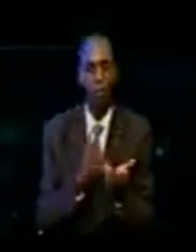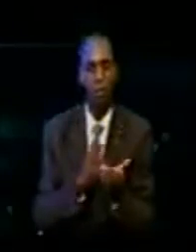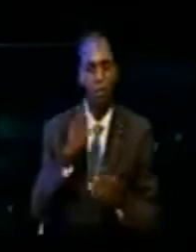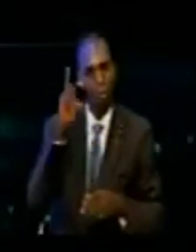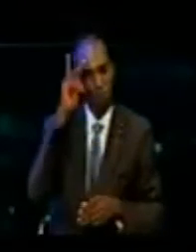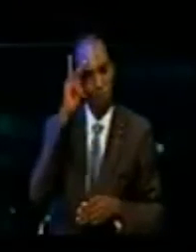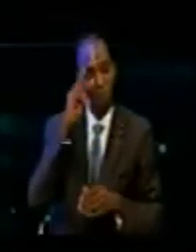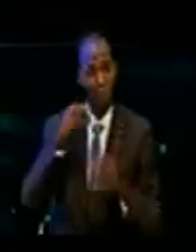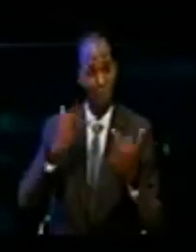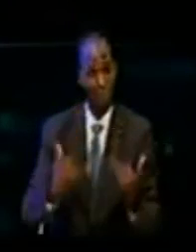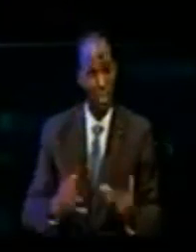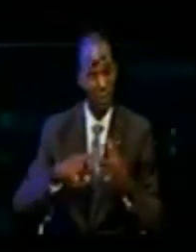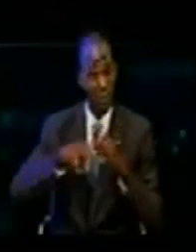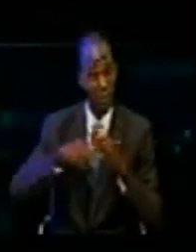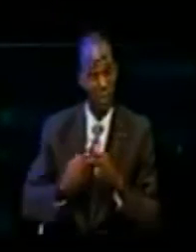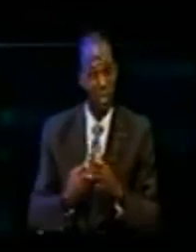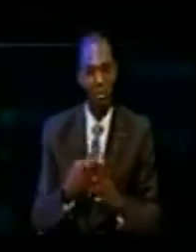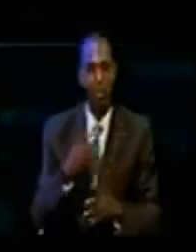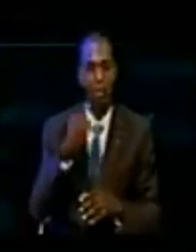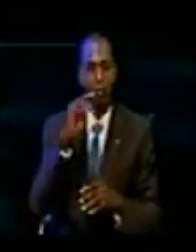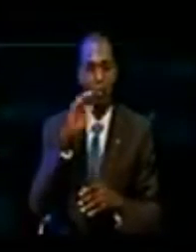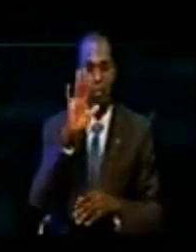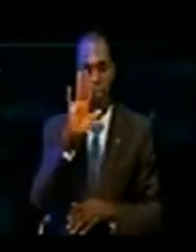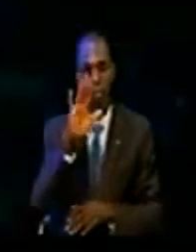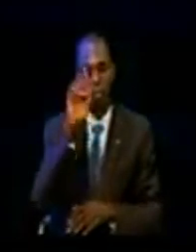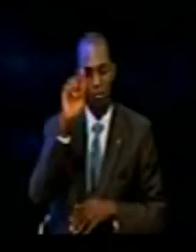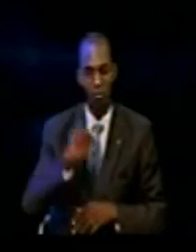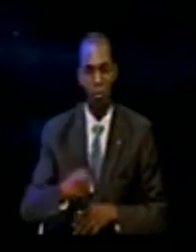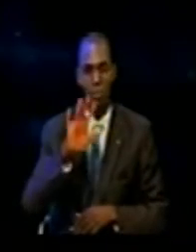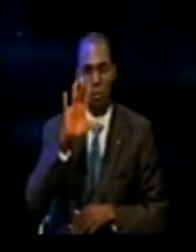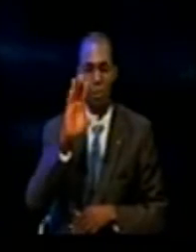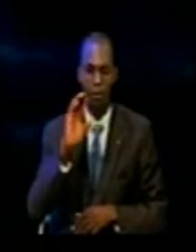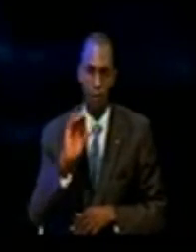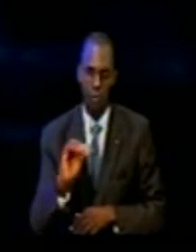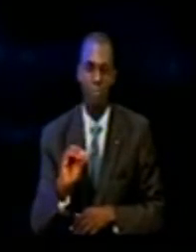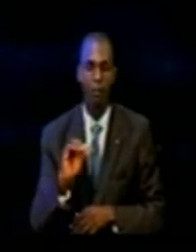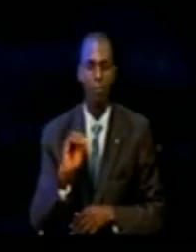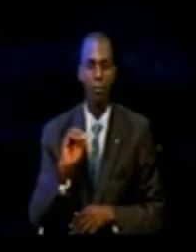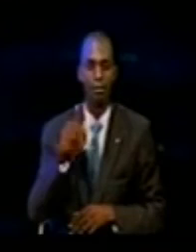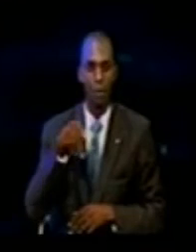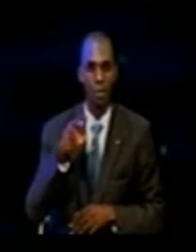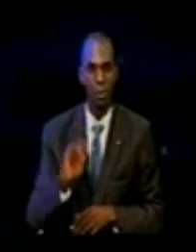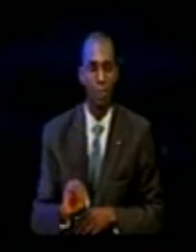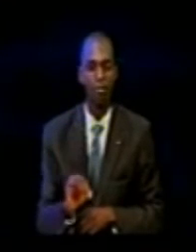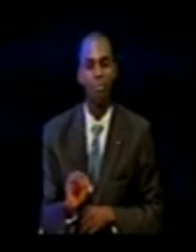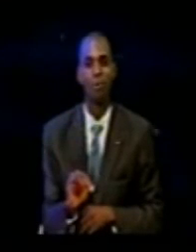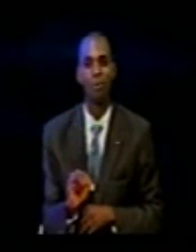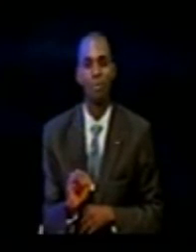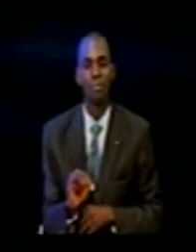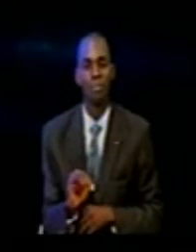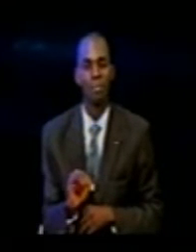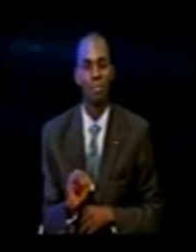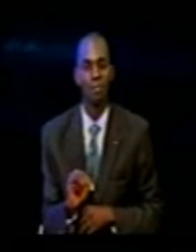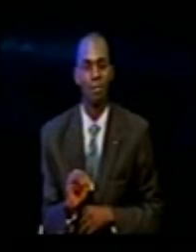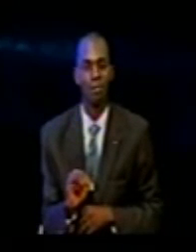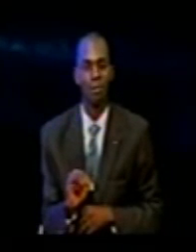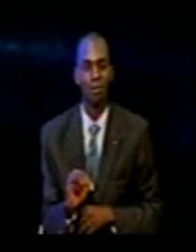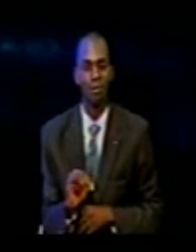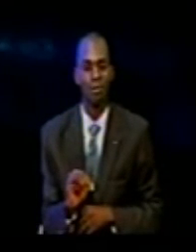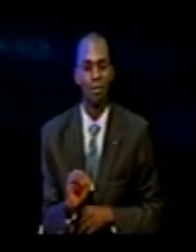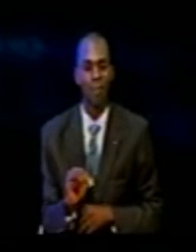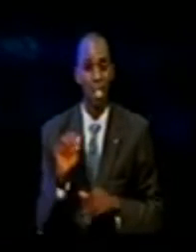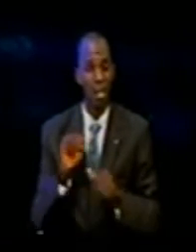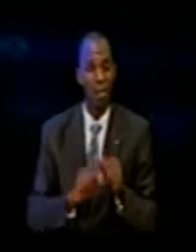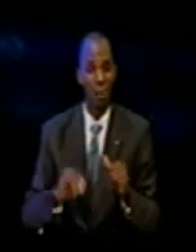Pastor W.F. Kumuyi now starts exactly 10 minutes before 6 p.m. Nigerian time, 5:50 West